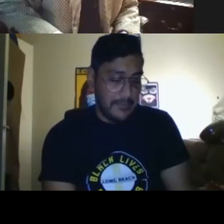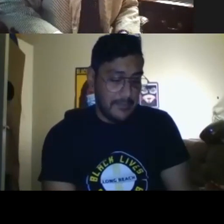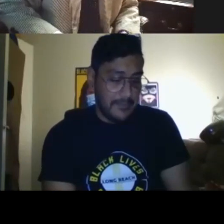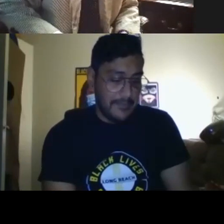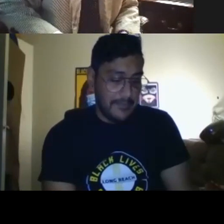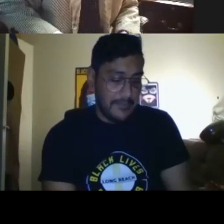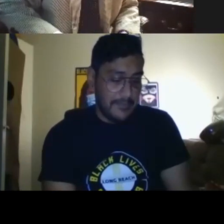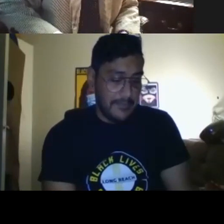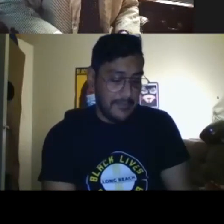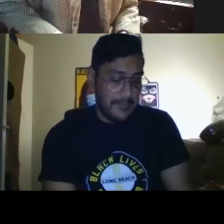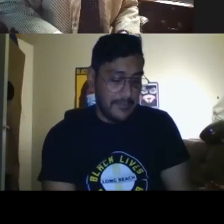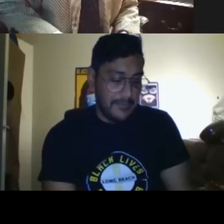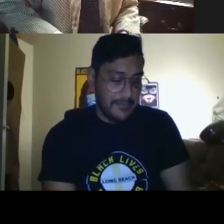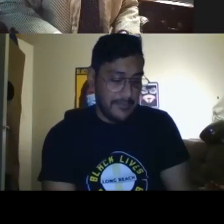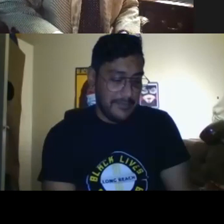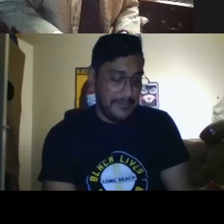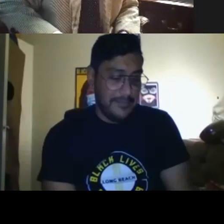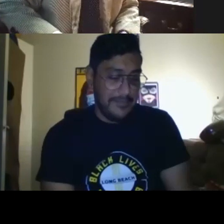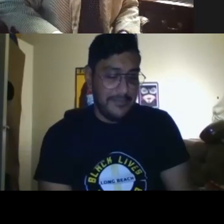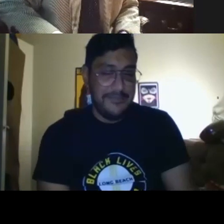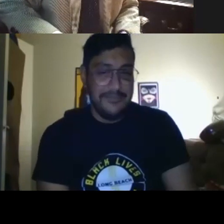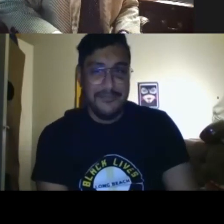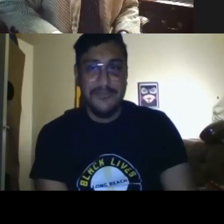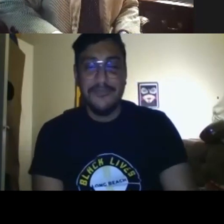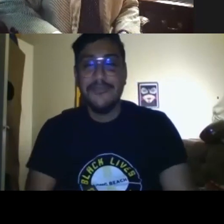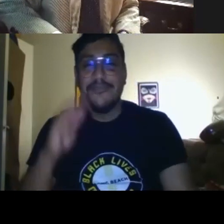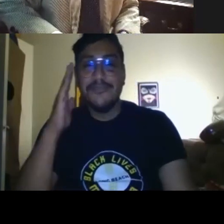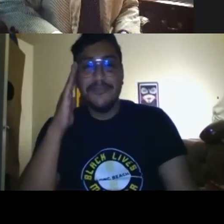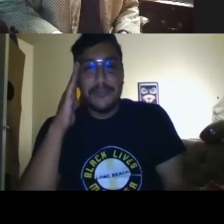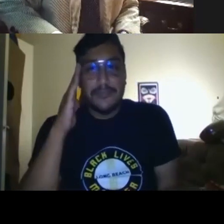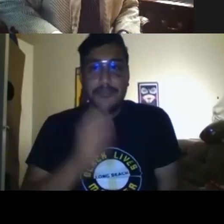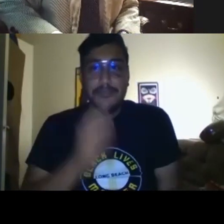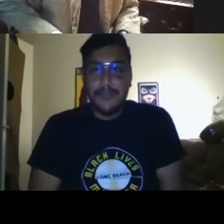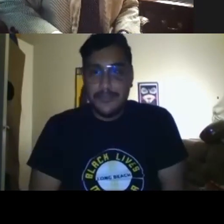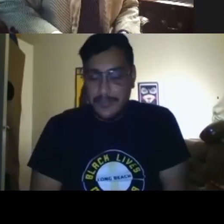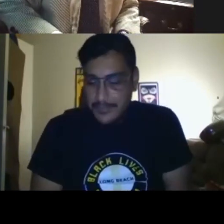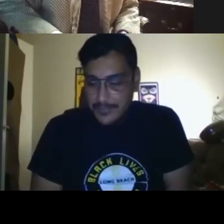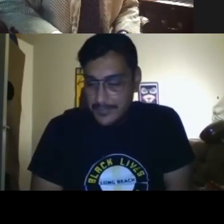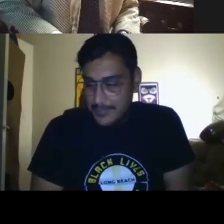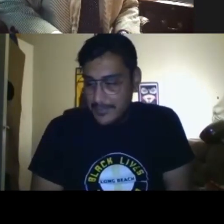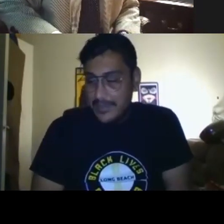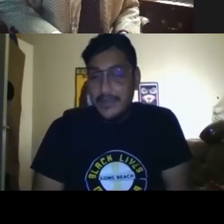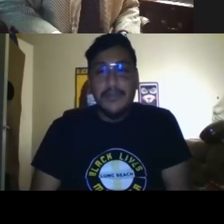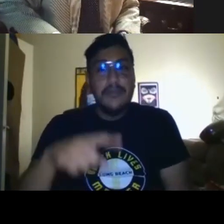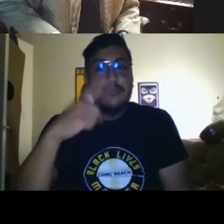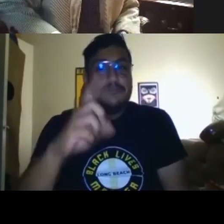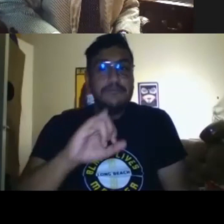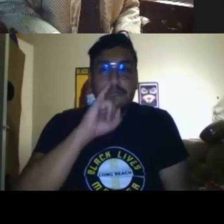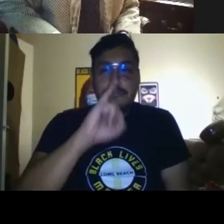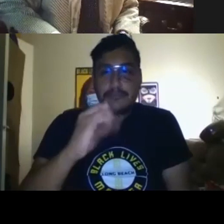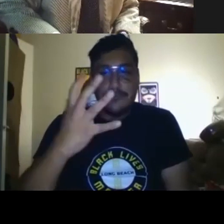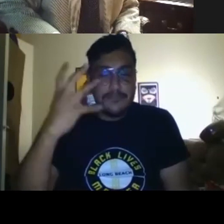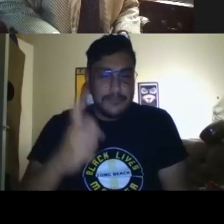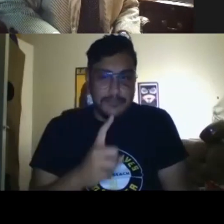down, get on down, Black is beautiful. get on down. Black is what it is, little kids. Black